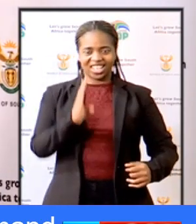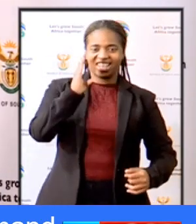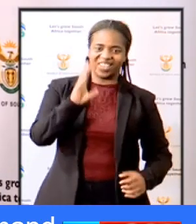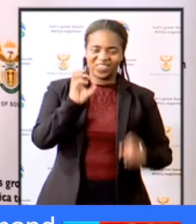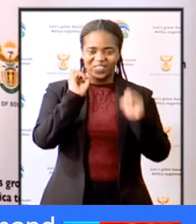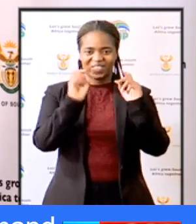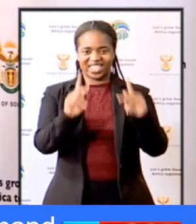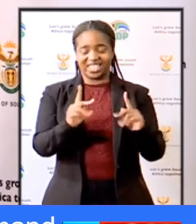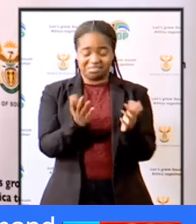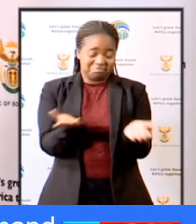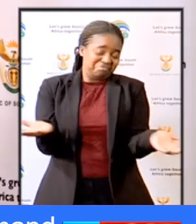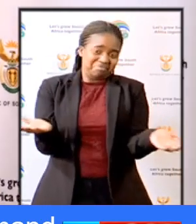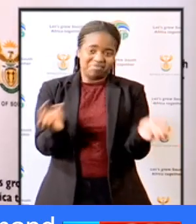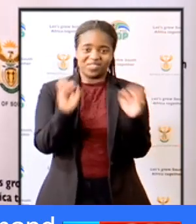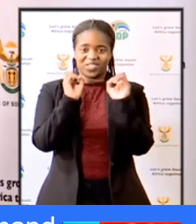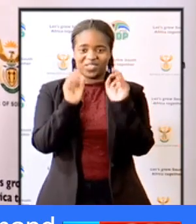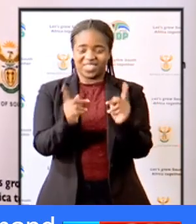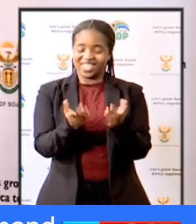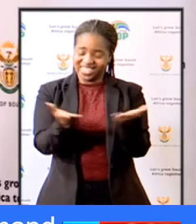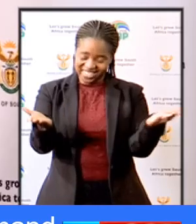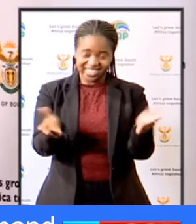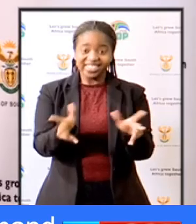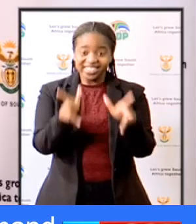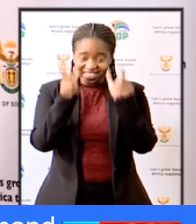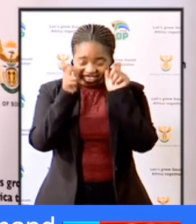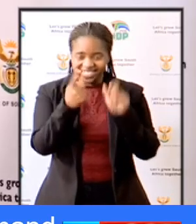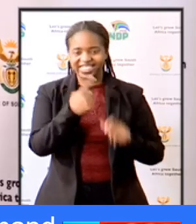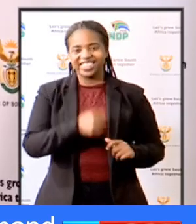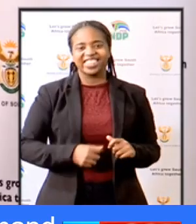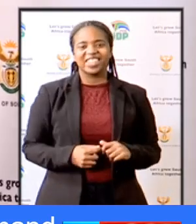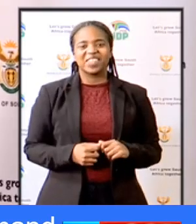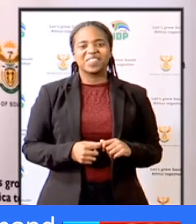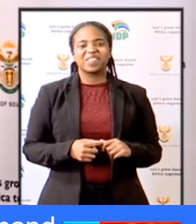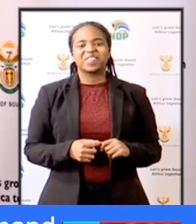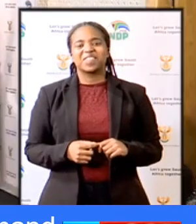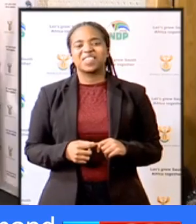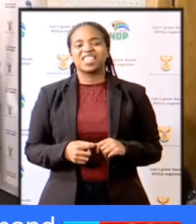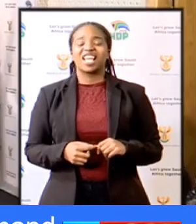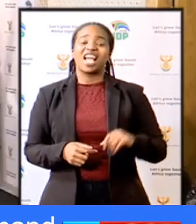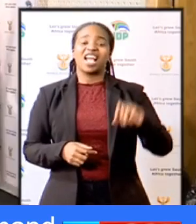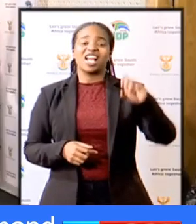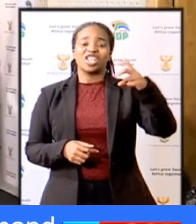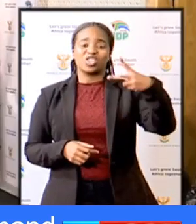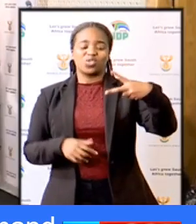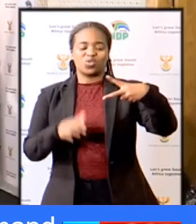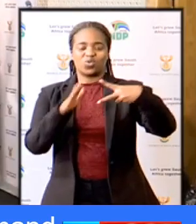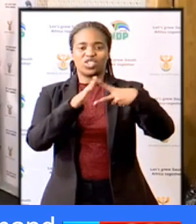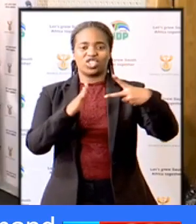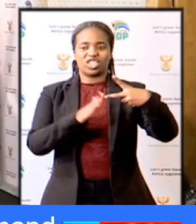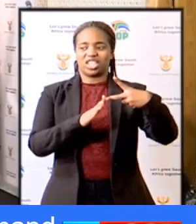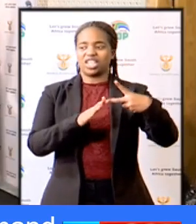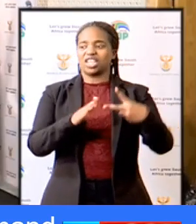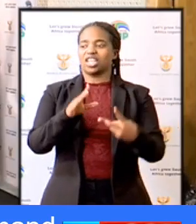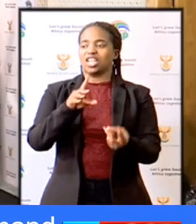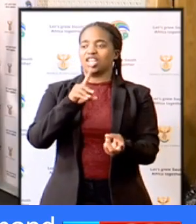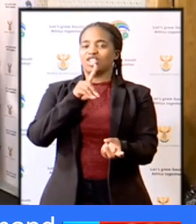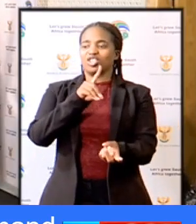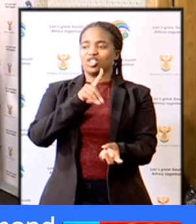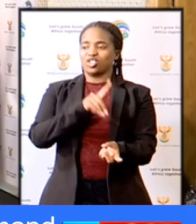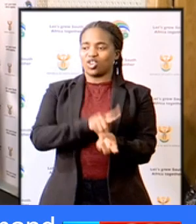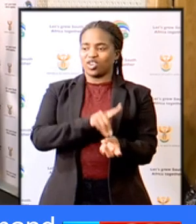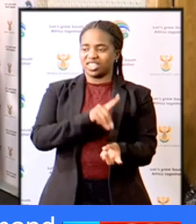Okay, Mercedes, let's hear you. Okay, I have two questions, one for Dr. Dlamini Zuma